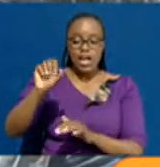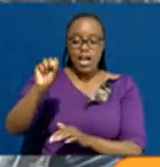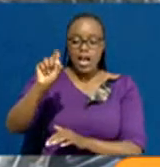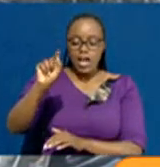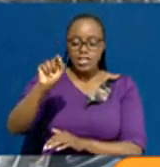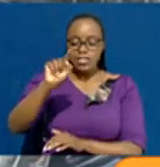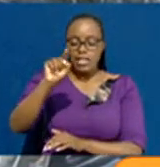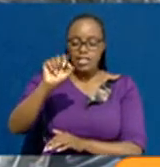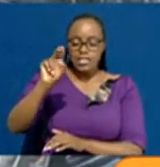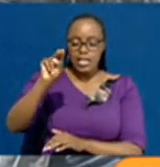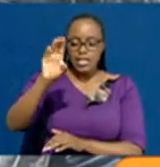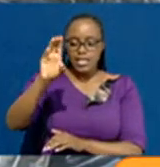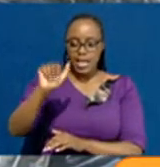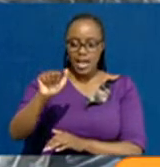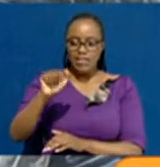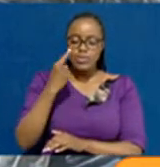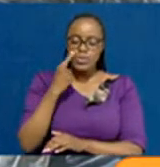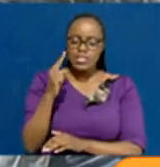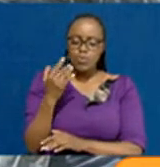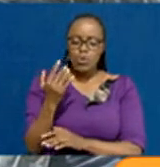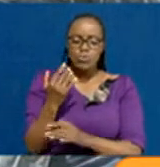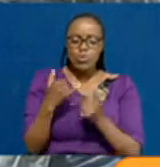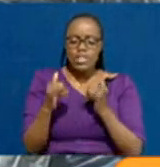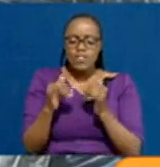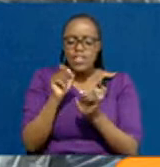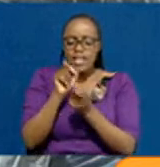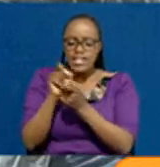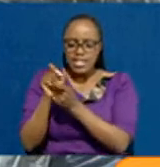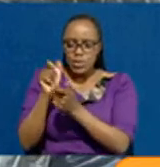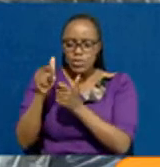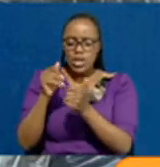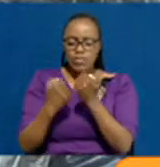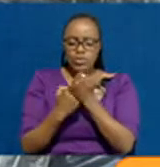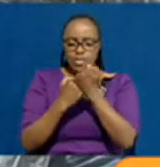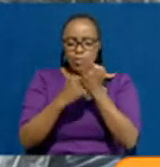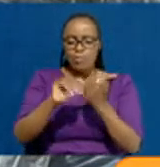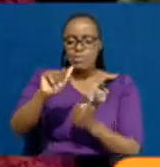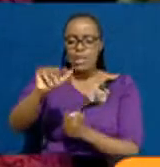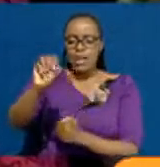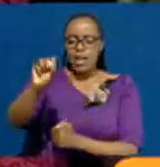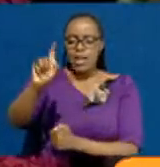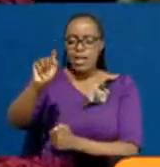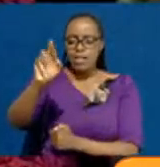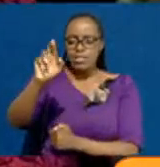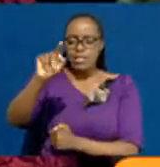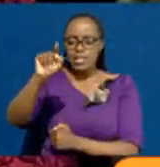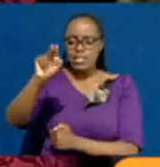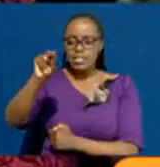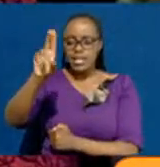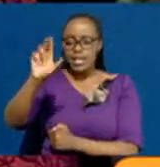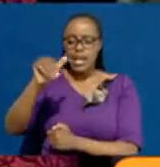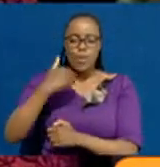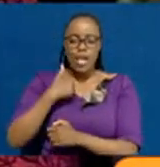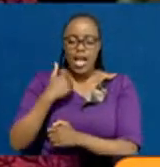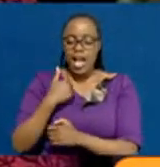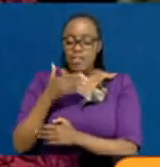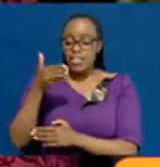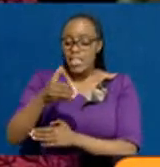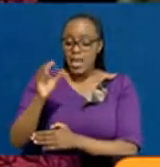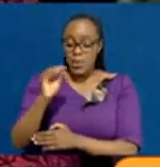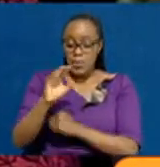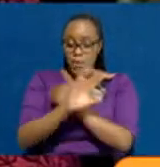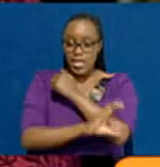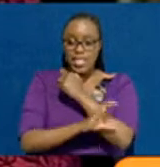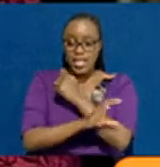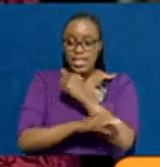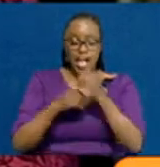for children we don't below the age of 12 have clinical trial data to support AstraZeneca. And Okay. even at the moment, we don't have AstraZeneca vaccines in the country. They've been out